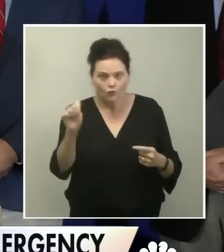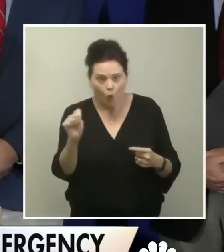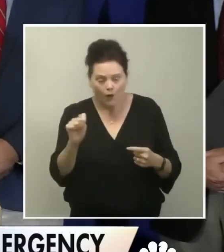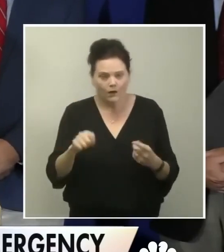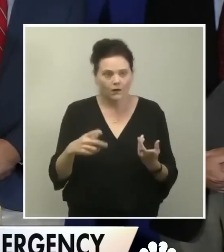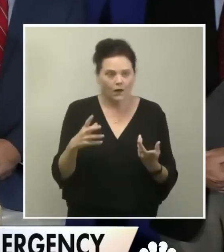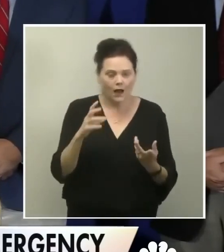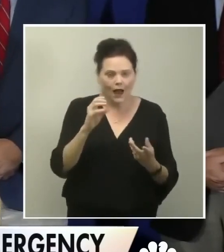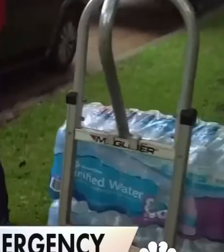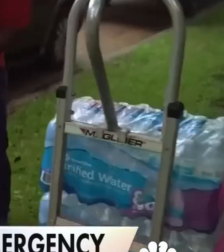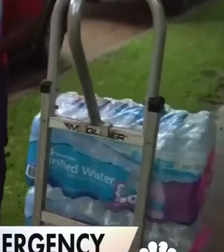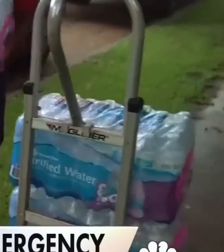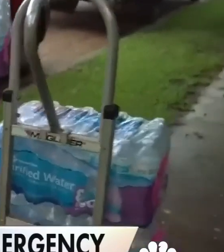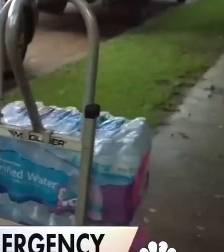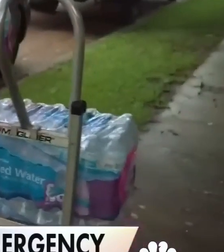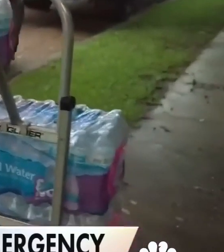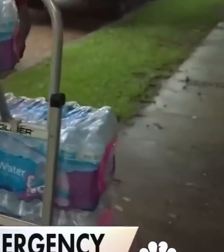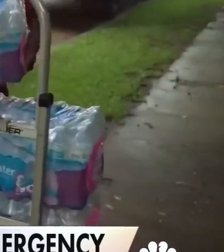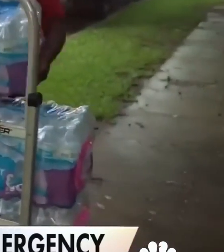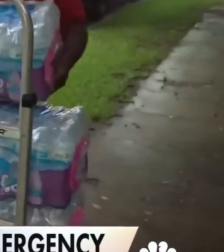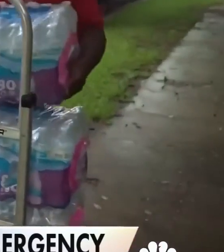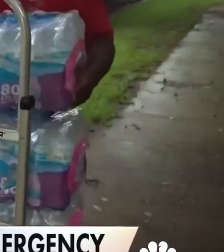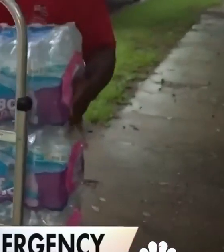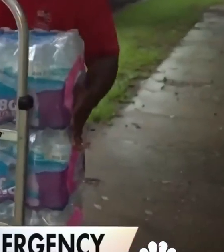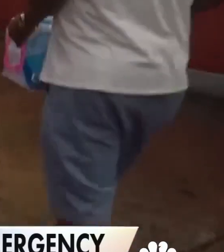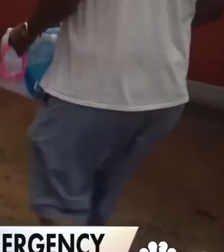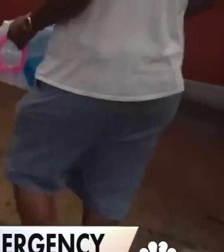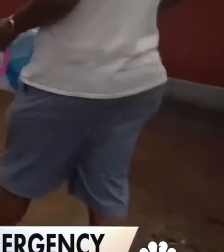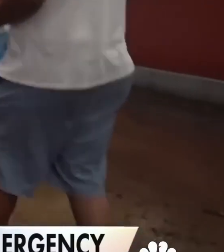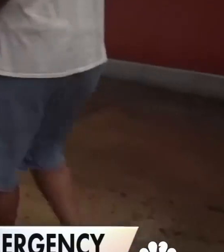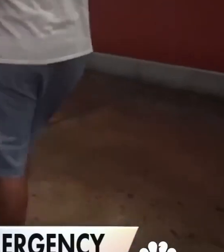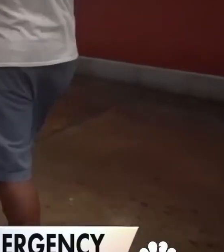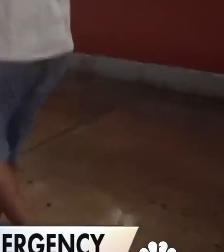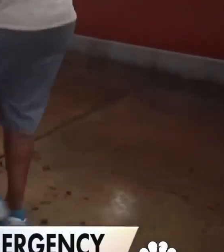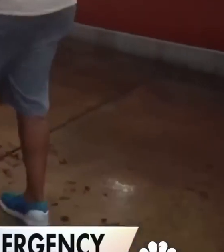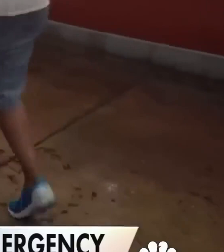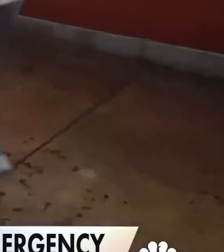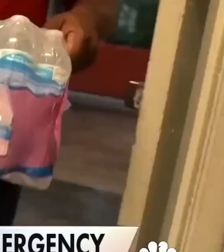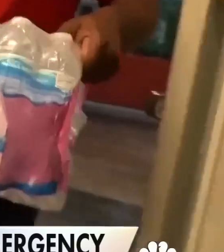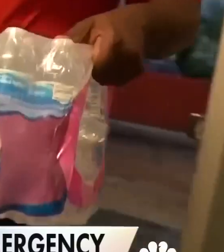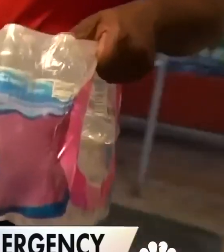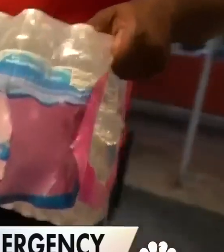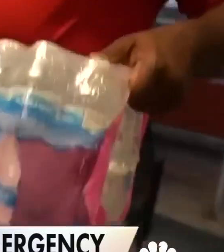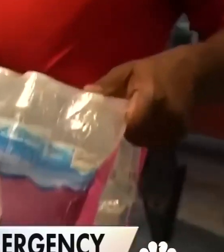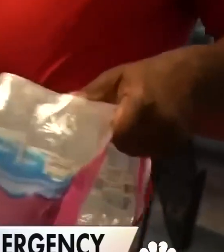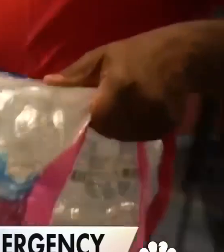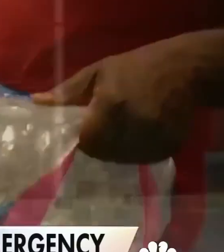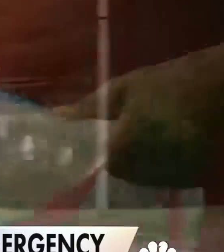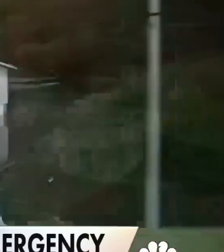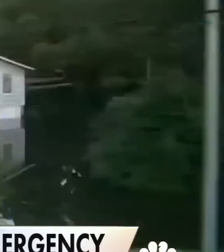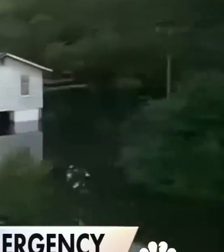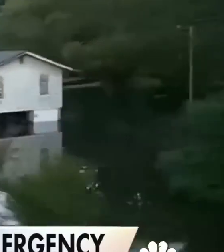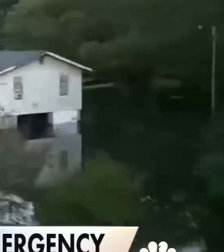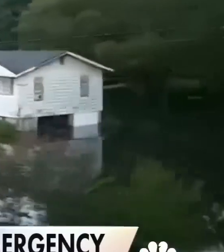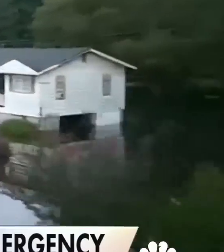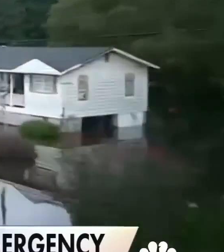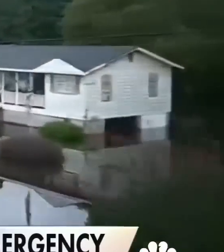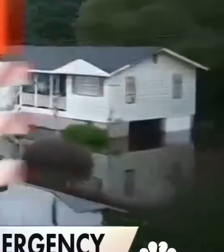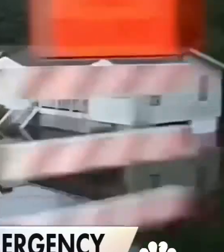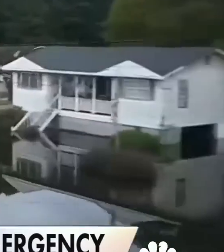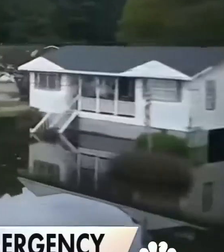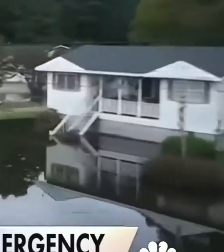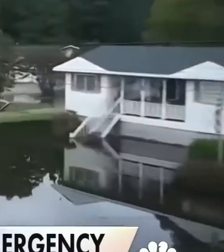other critical needs the state now preparing for the colossal challenge of distributing water to 180 000